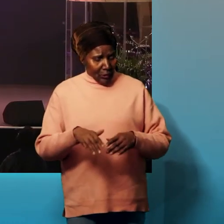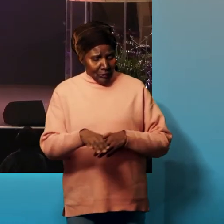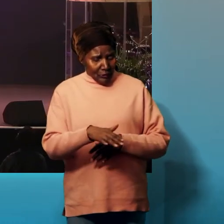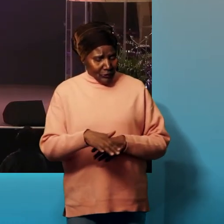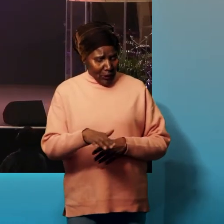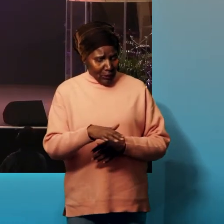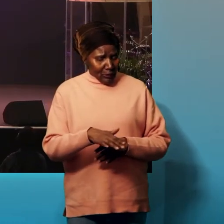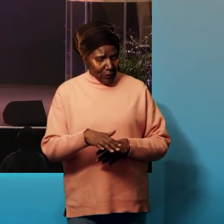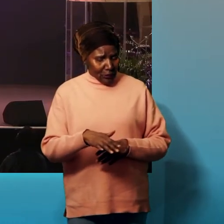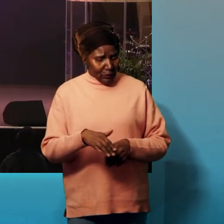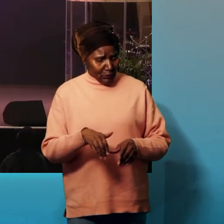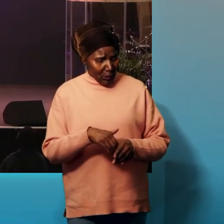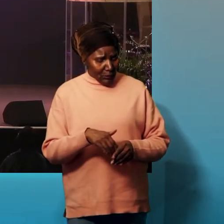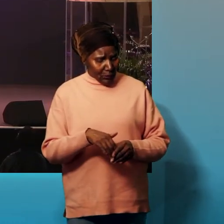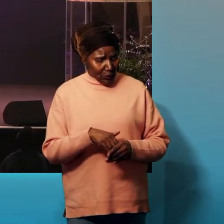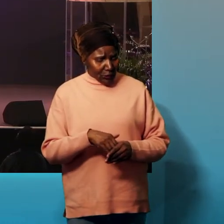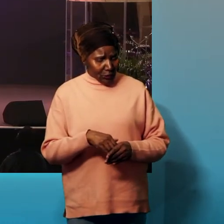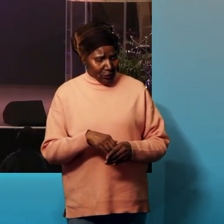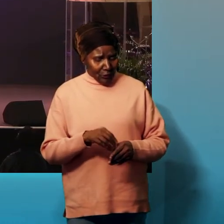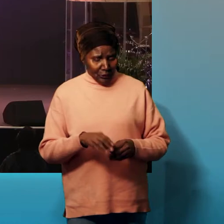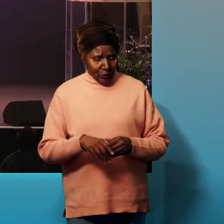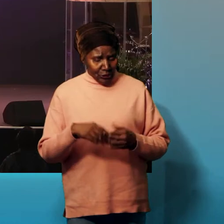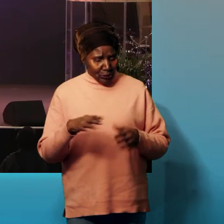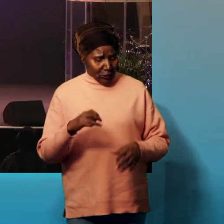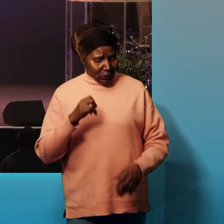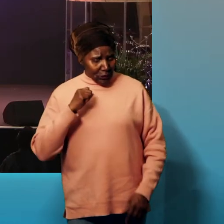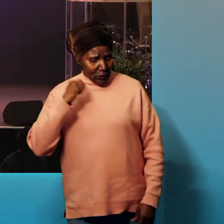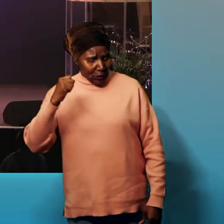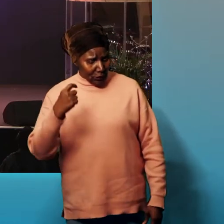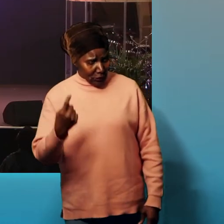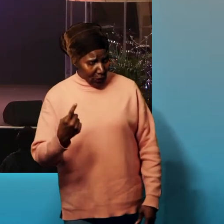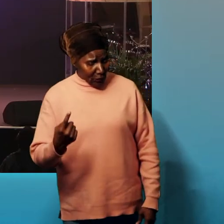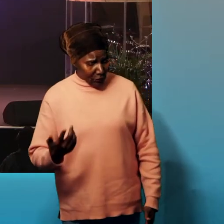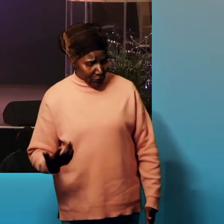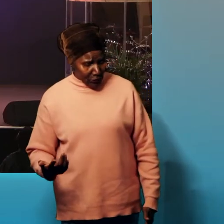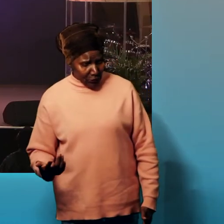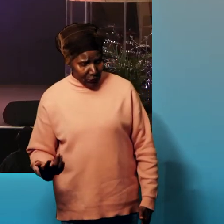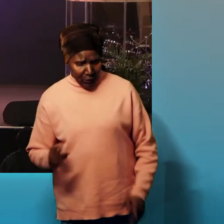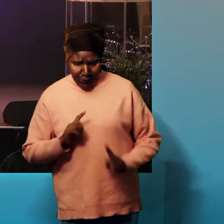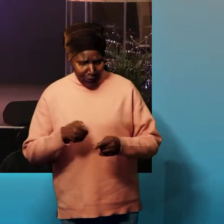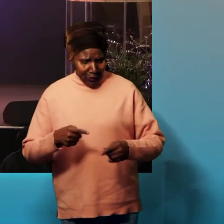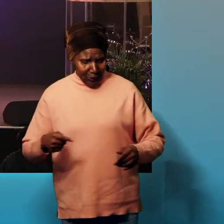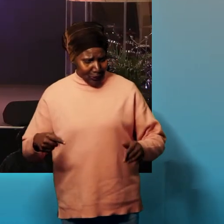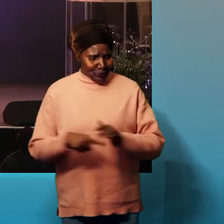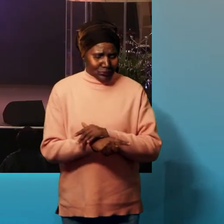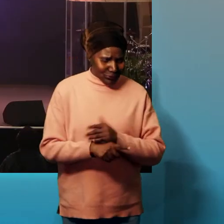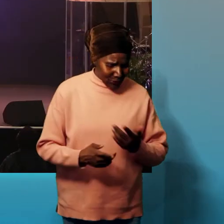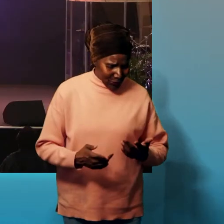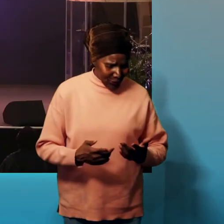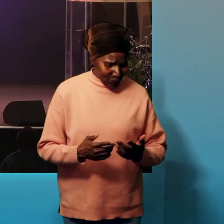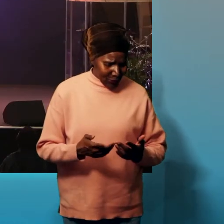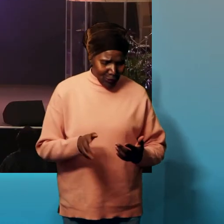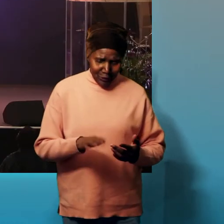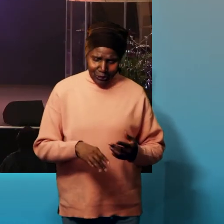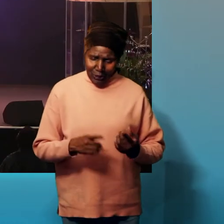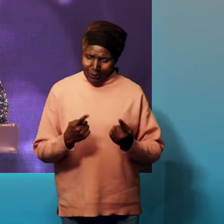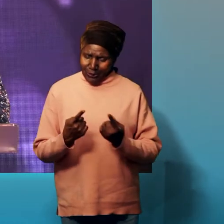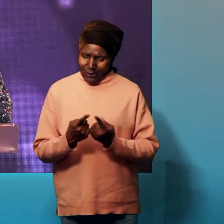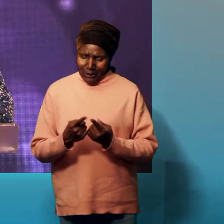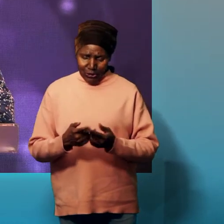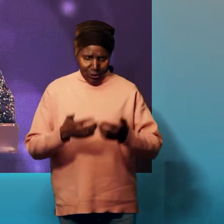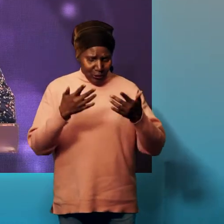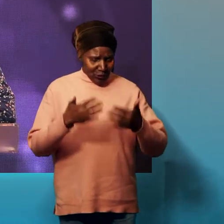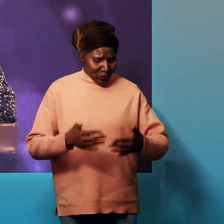run away from the hard things in life. We cannot run away from the results sometimes of